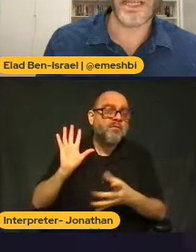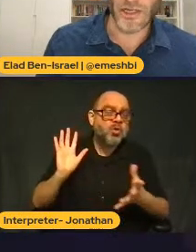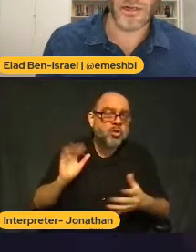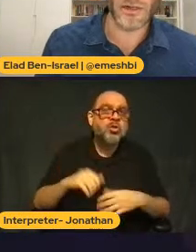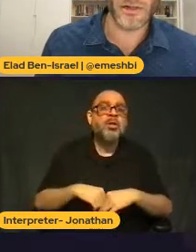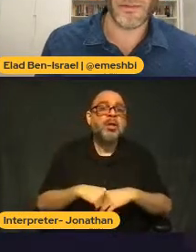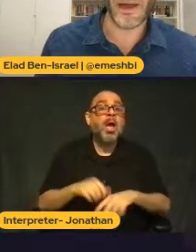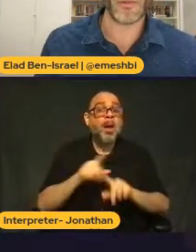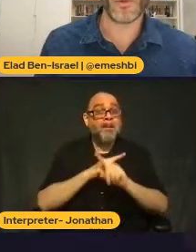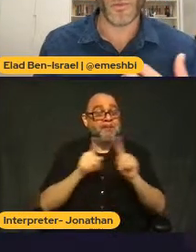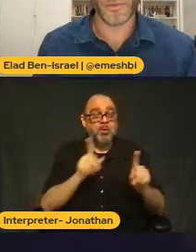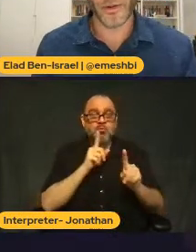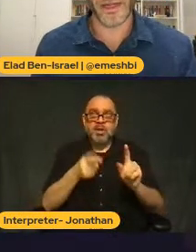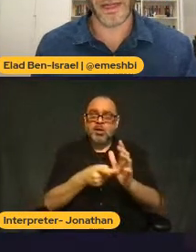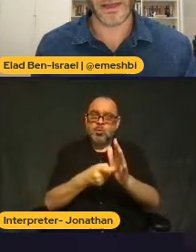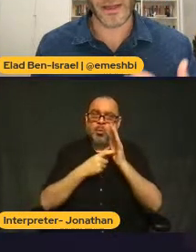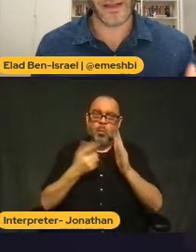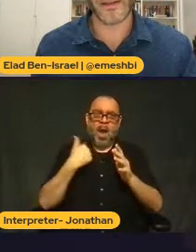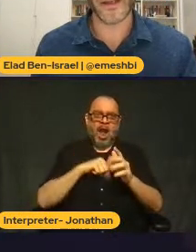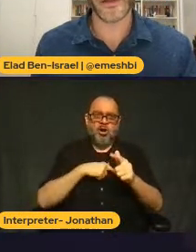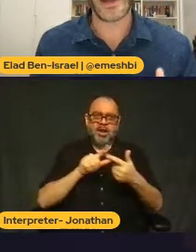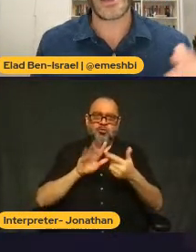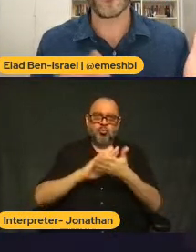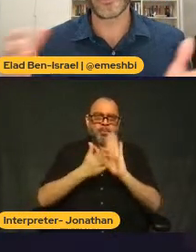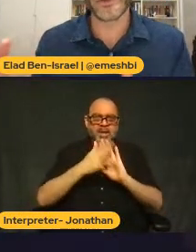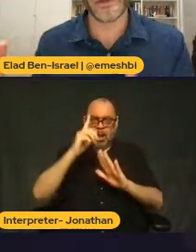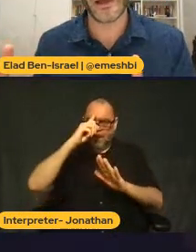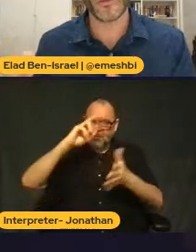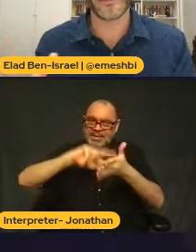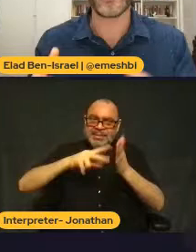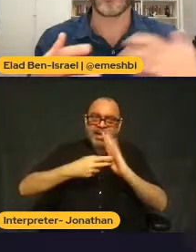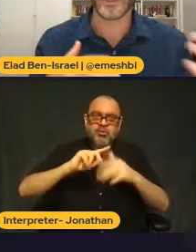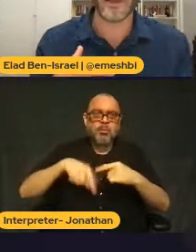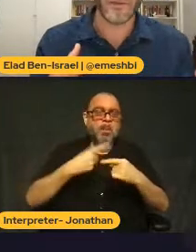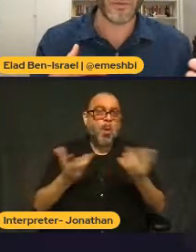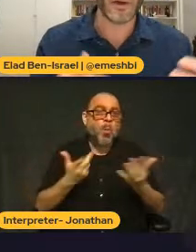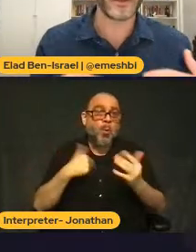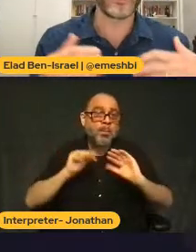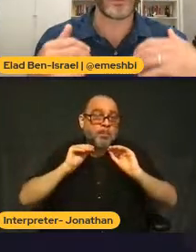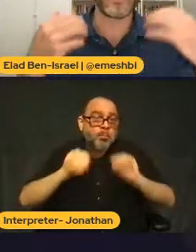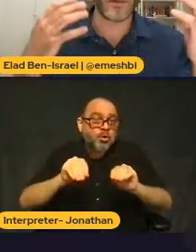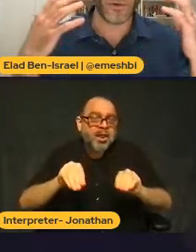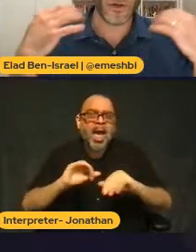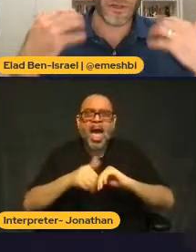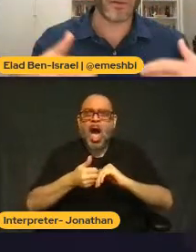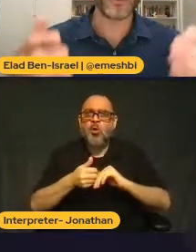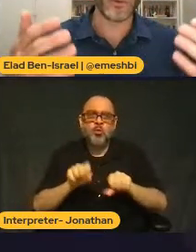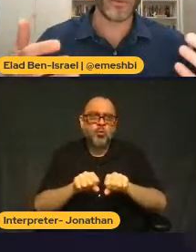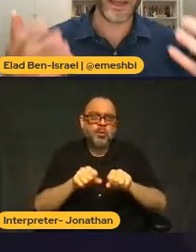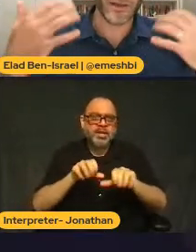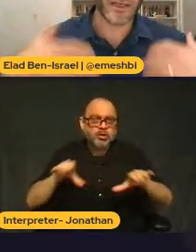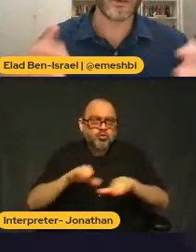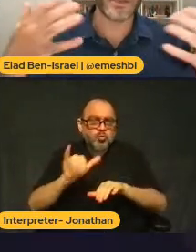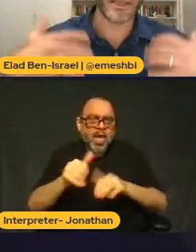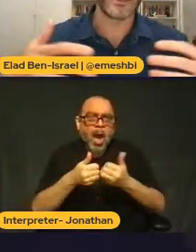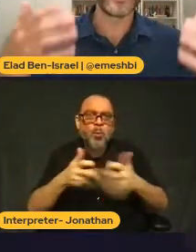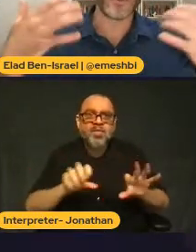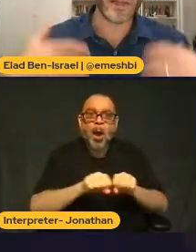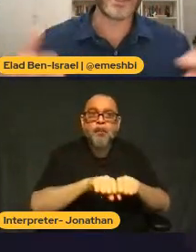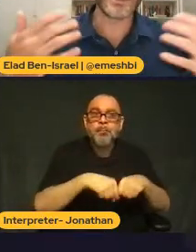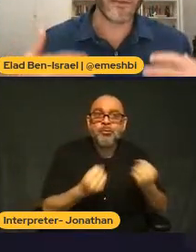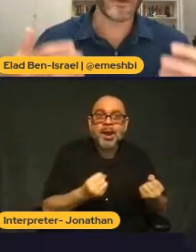very intentional about what we're putting in there, how we do that without breaking V1, by